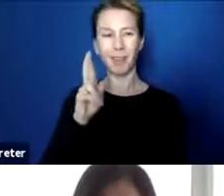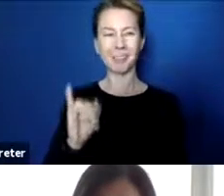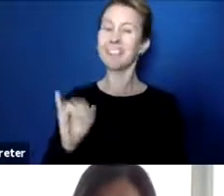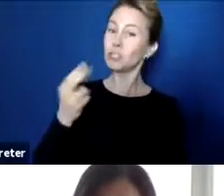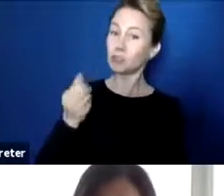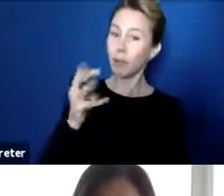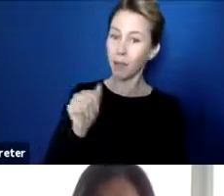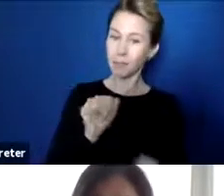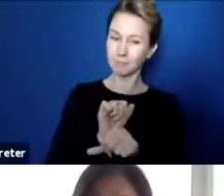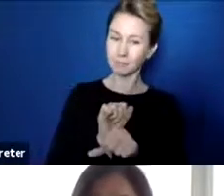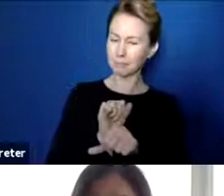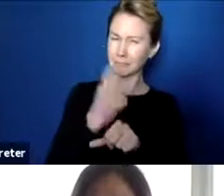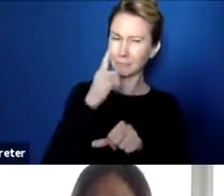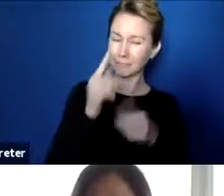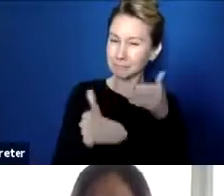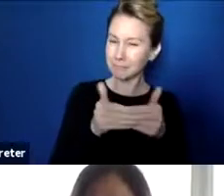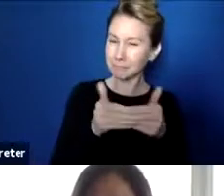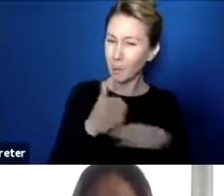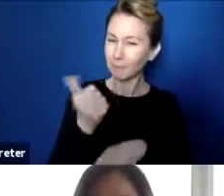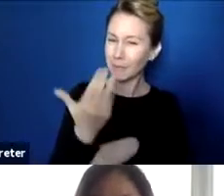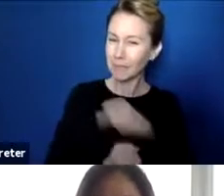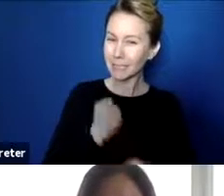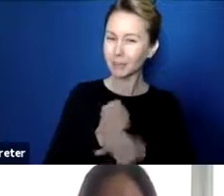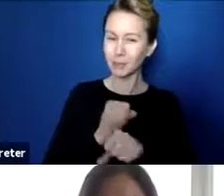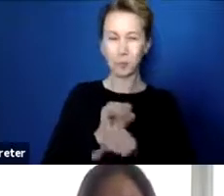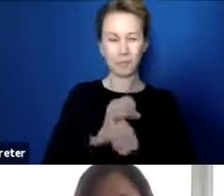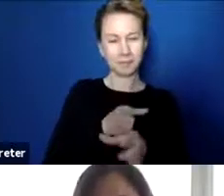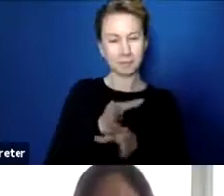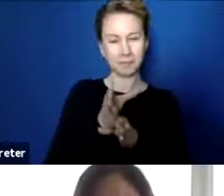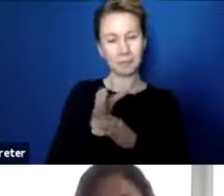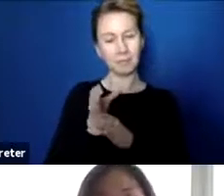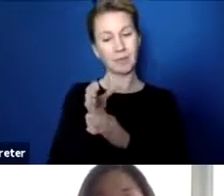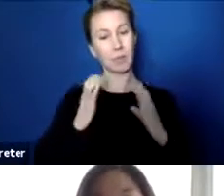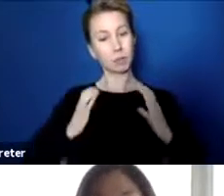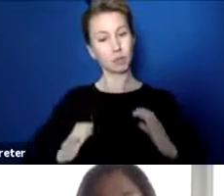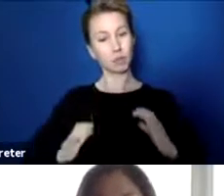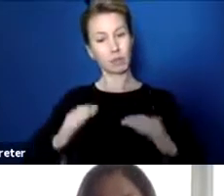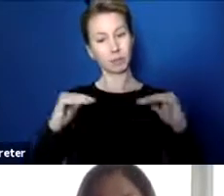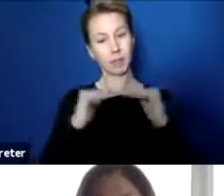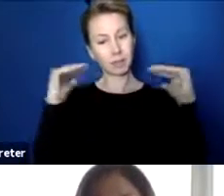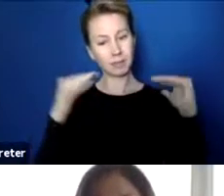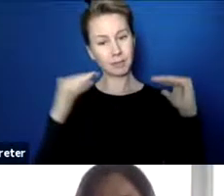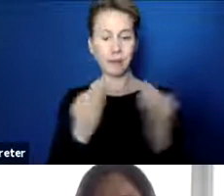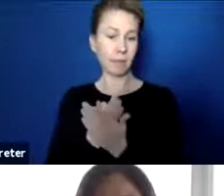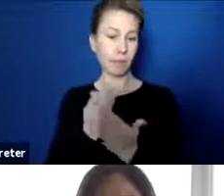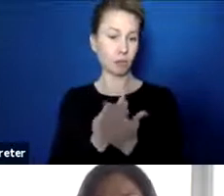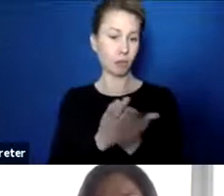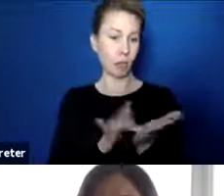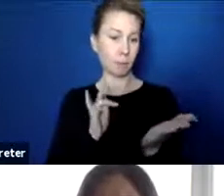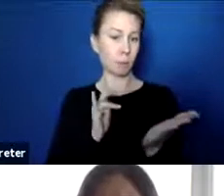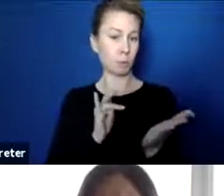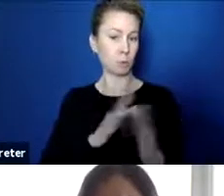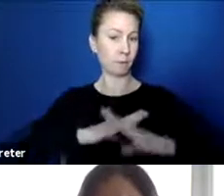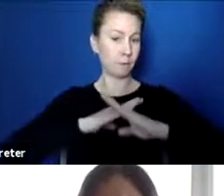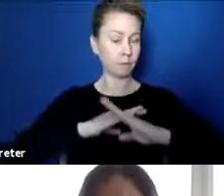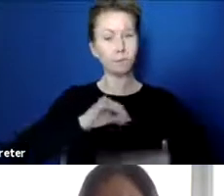later, and most recently was appointed to the California Department of Insurance curriculum. Has spent